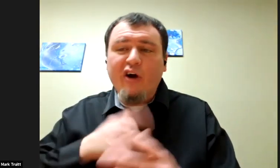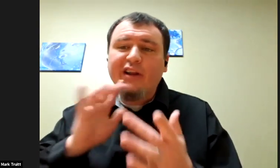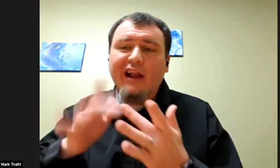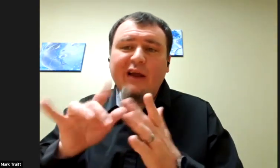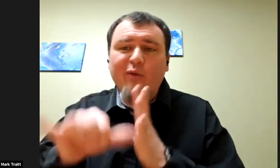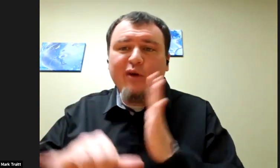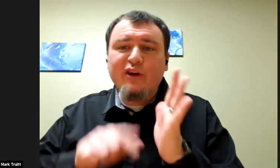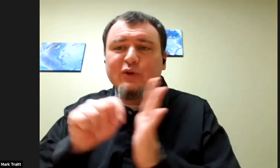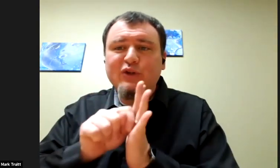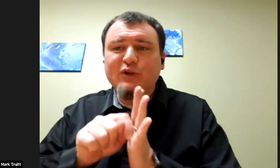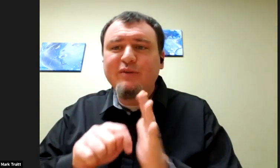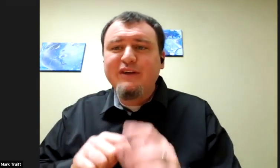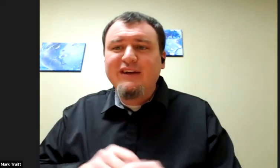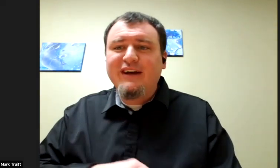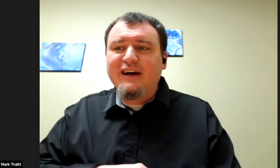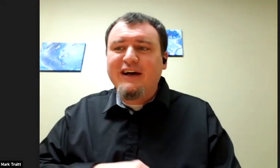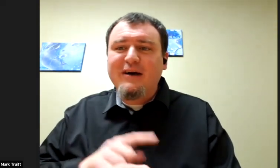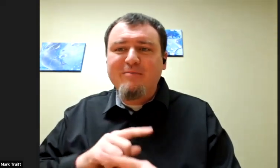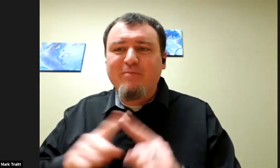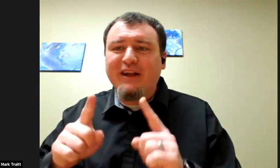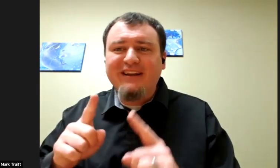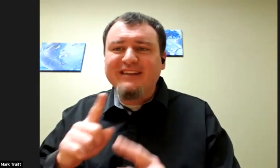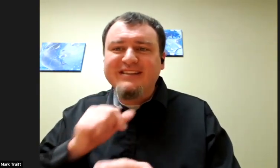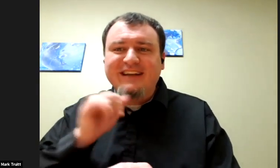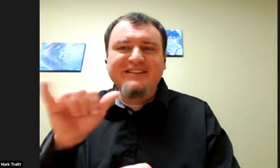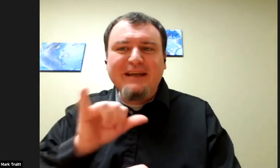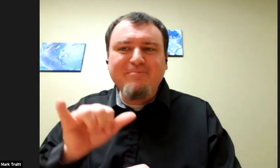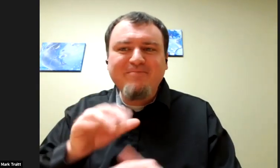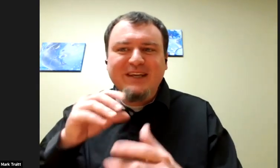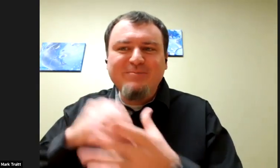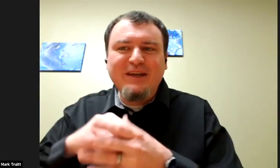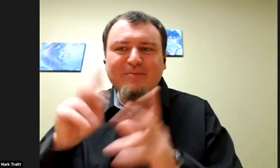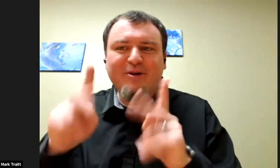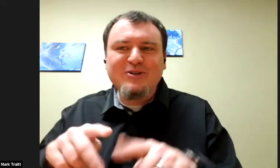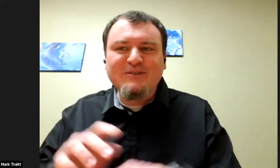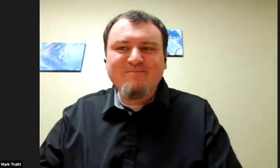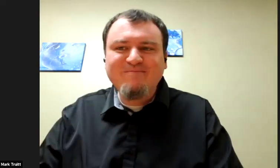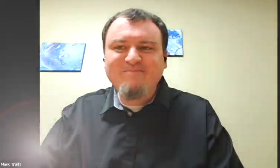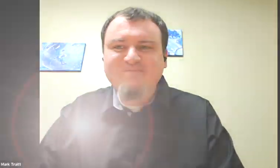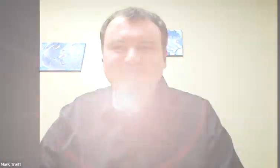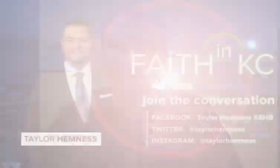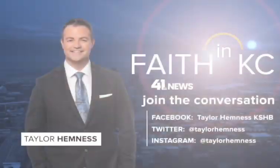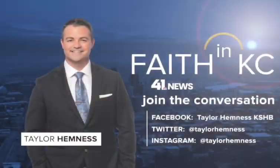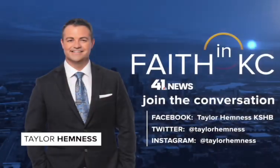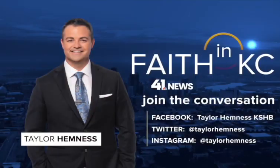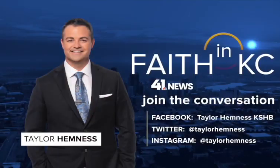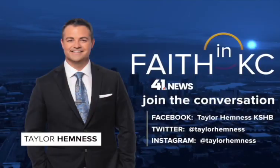We are online, we're on YouTube, but it's not the same as being in person.